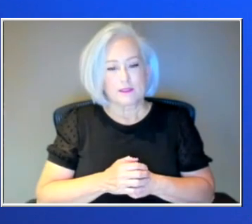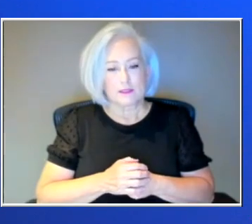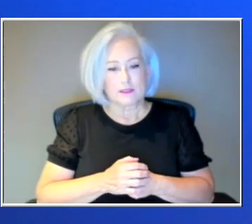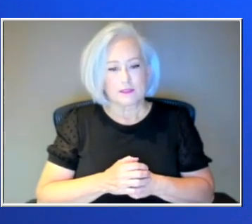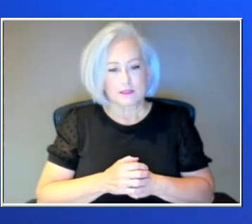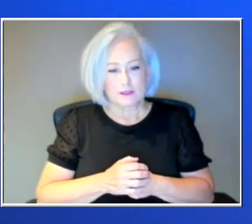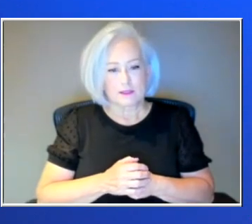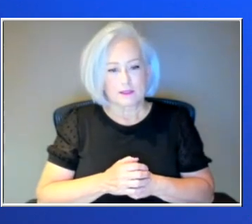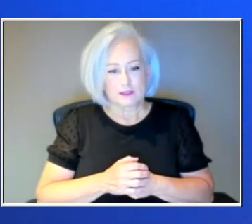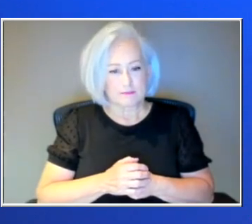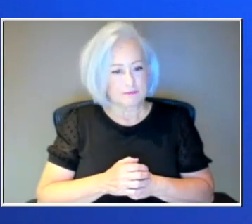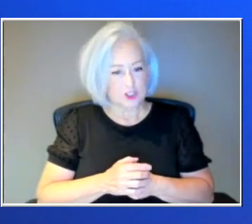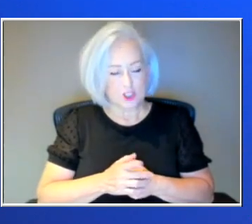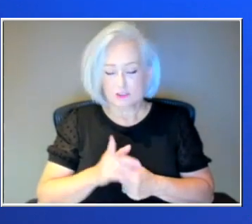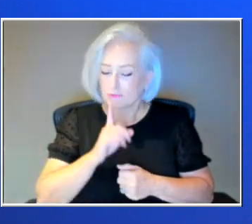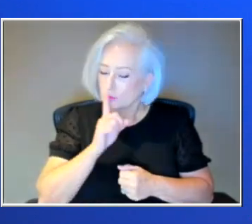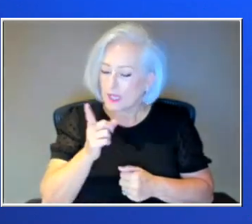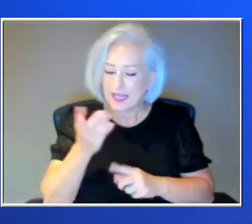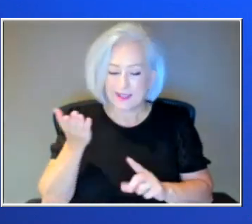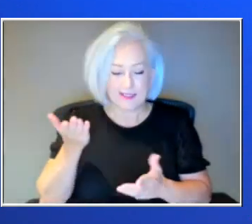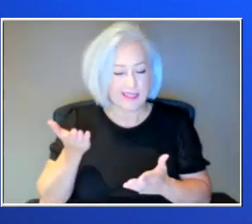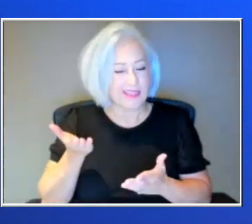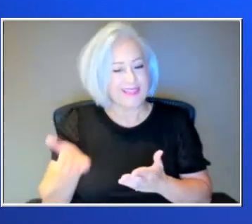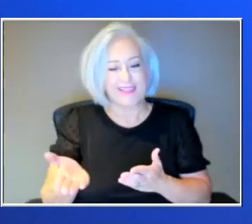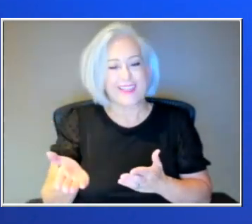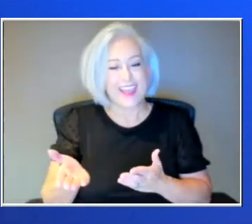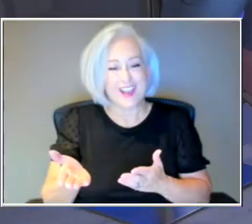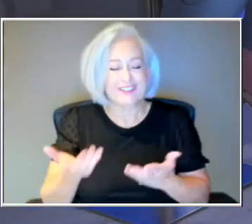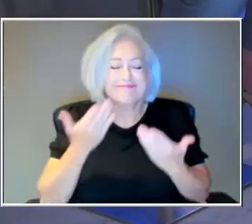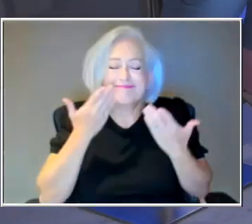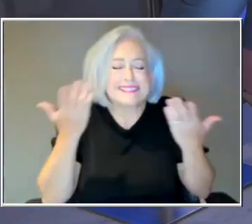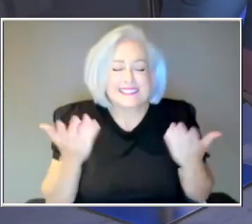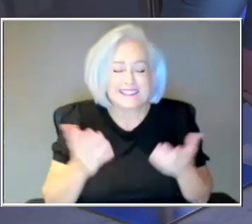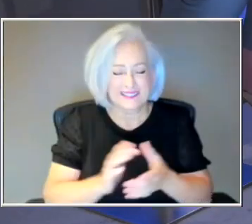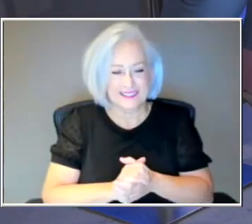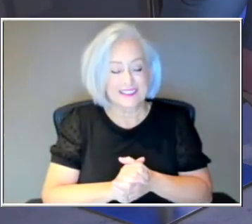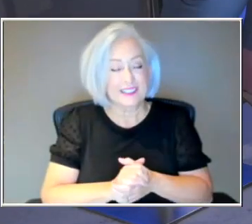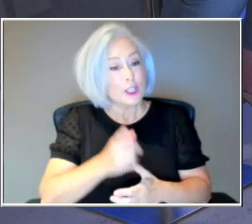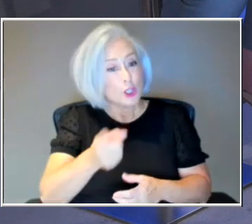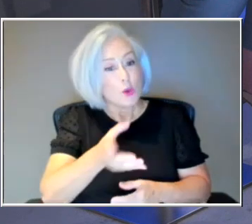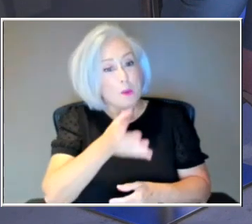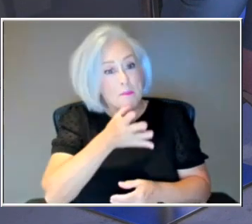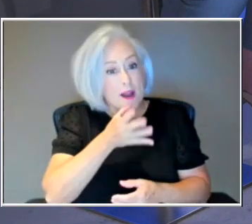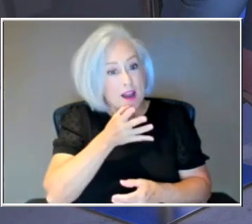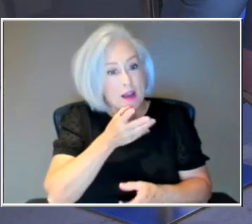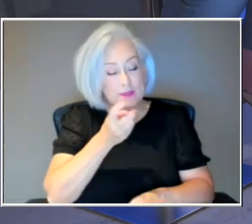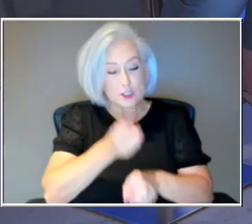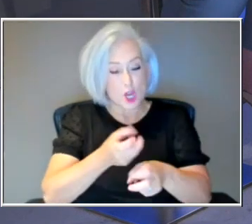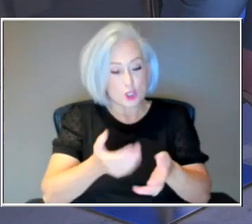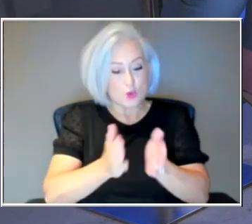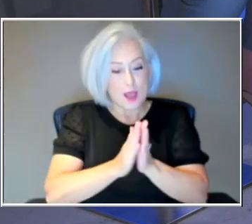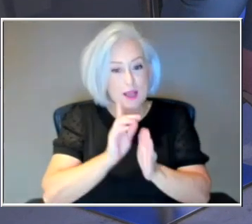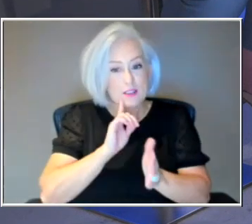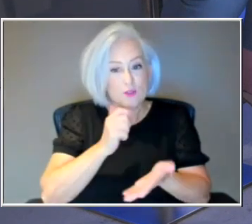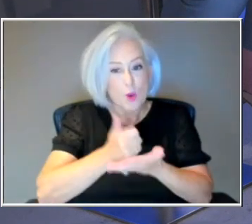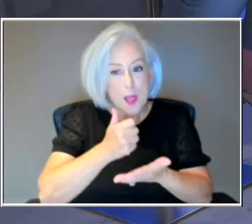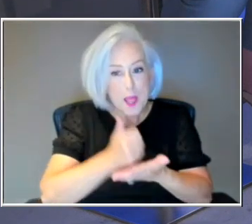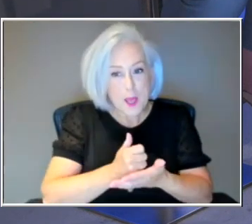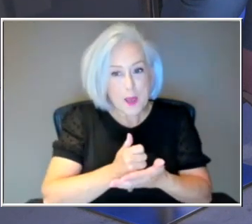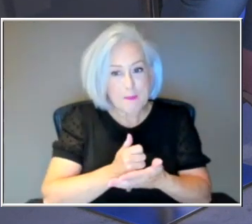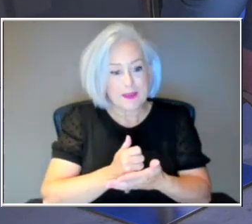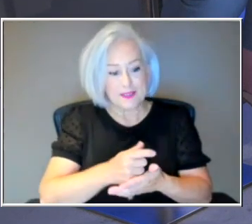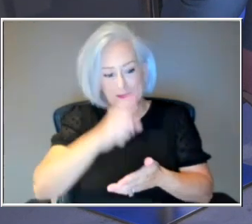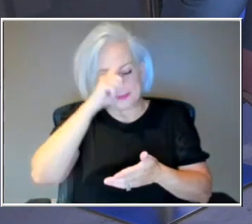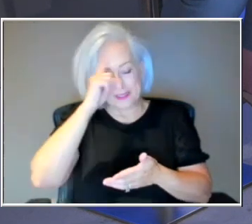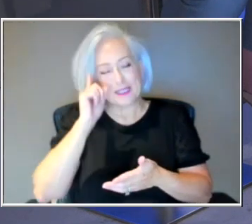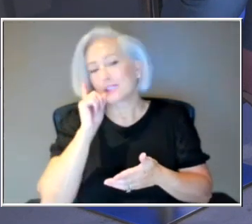just being there, I don't know. Well, and you're the mom. It's hard to ask you're spearheading a lot of what happens